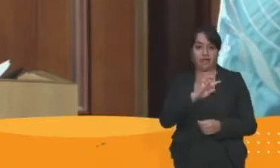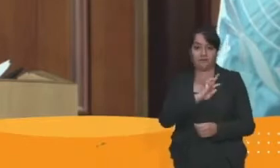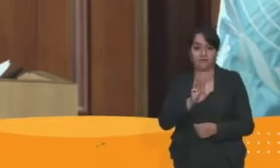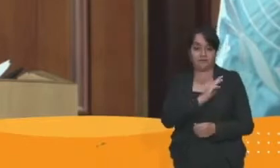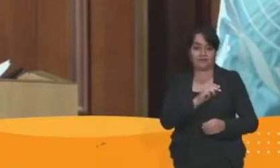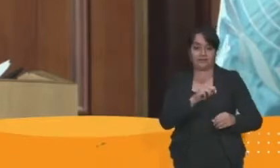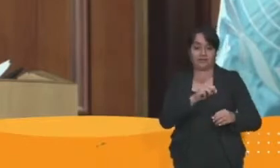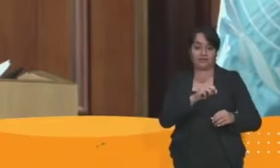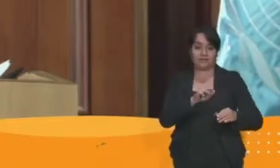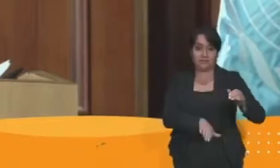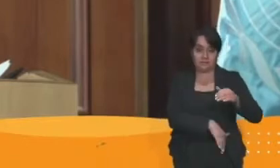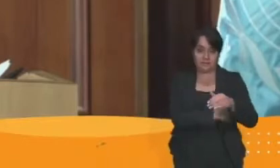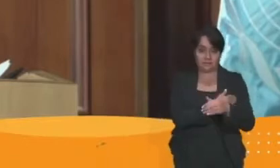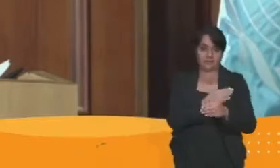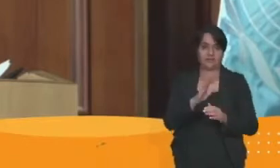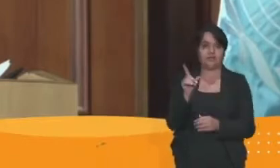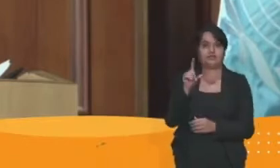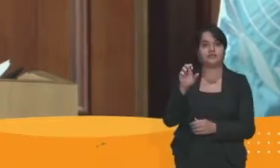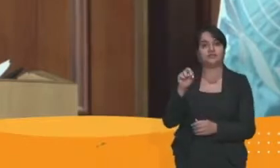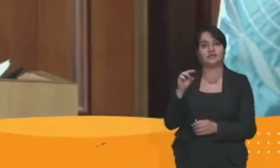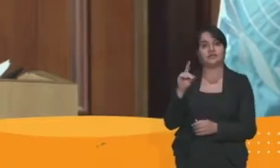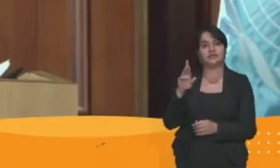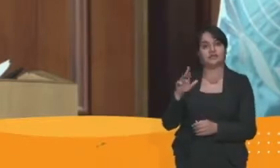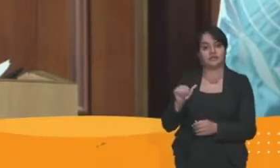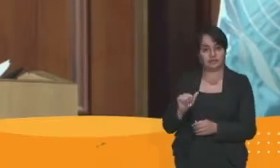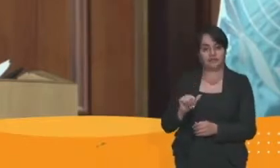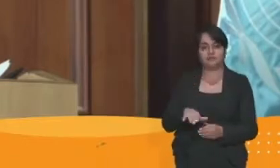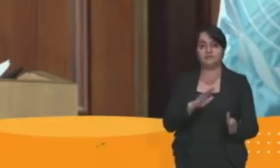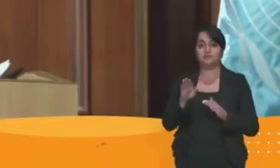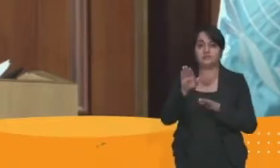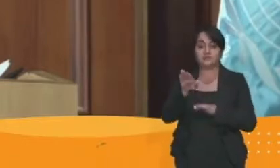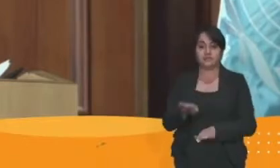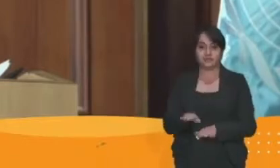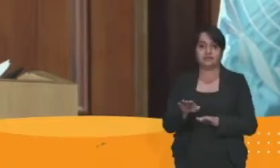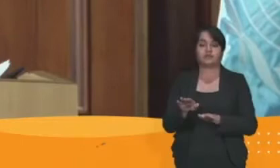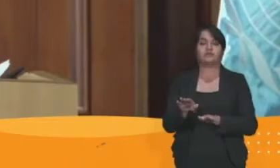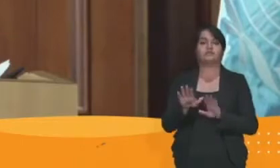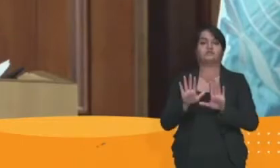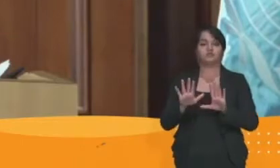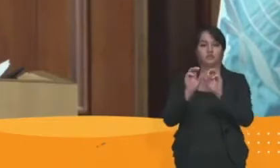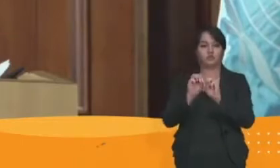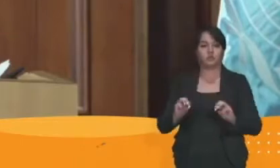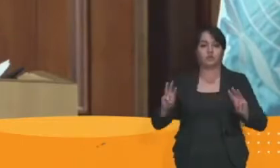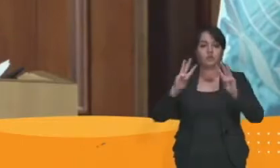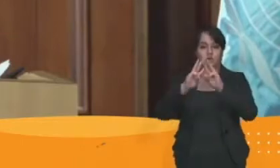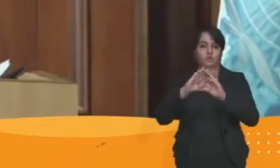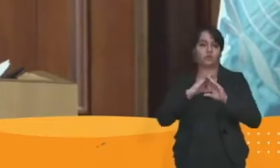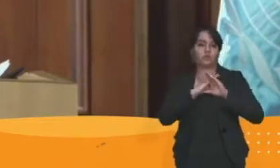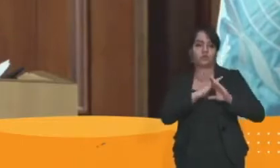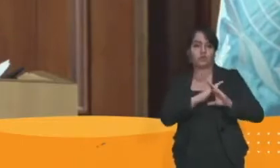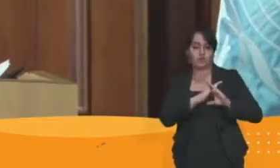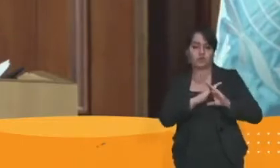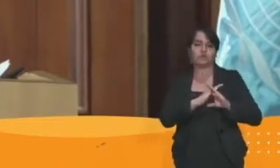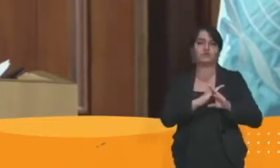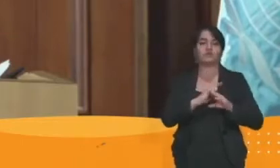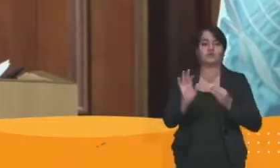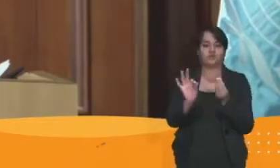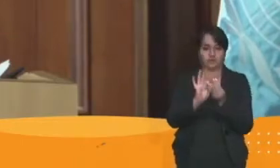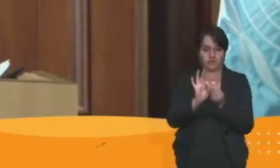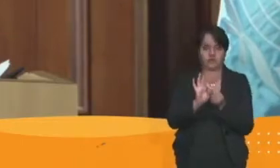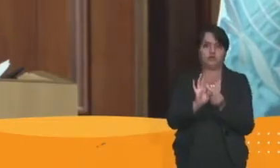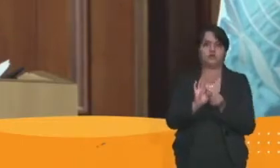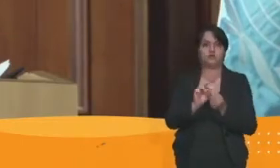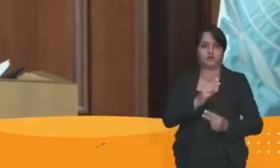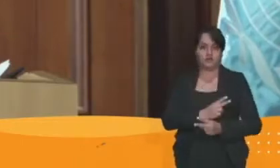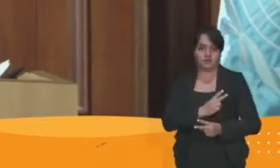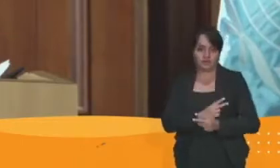Ministry of Mining, Ms. Sandra, the reps of the National UN